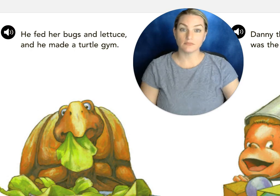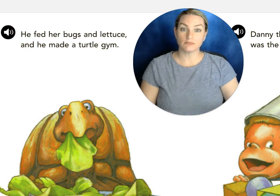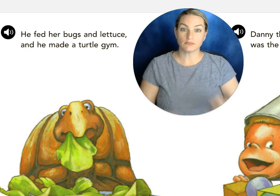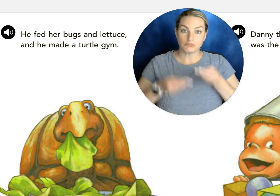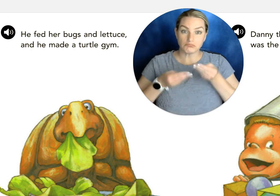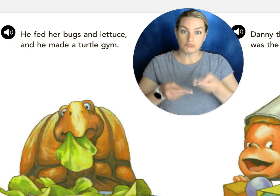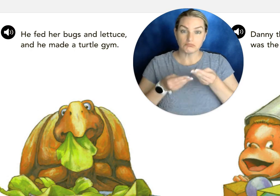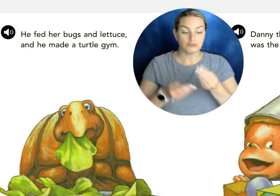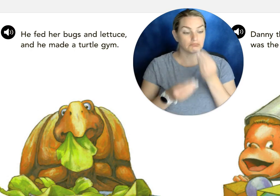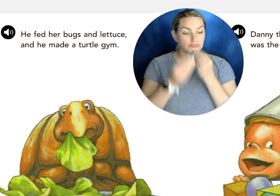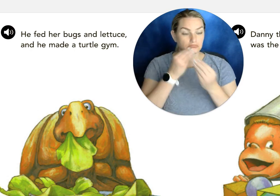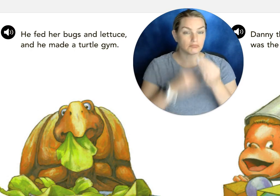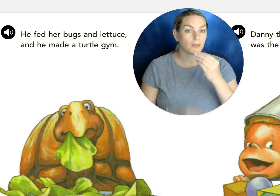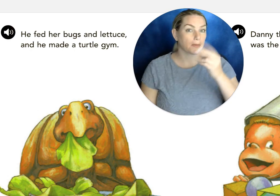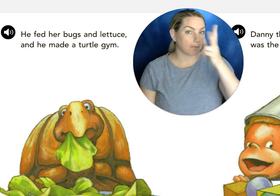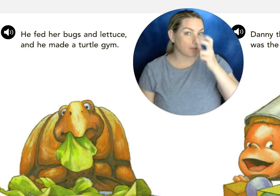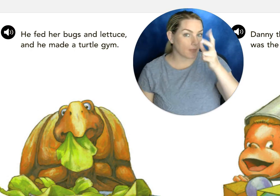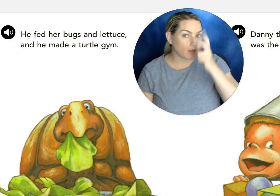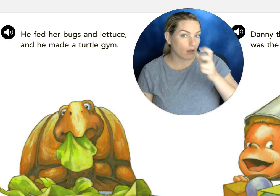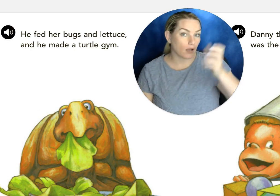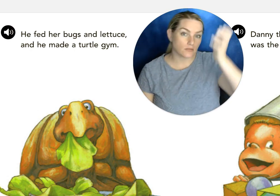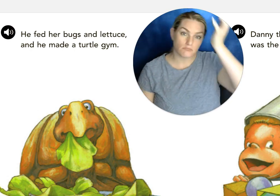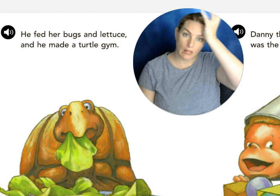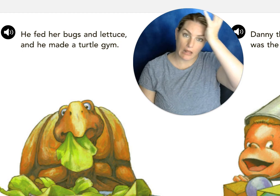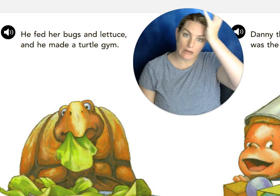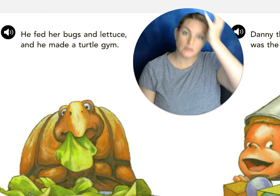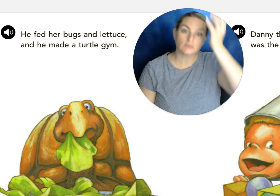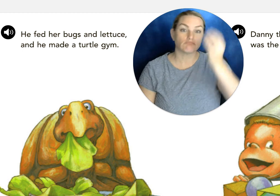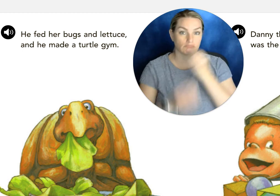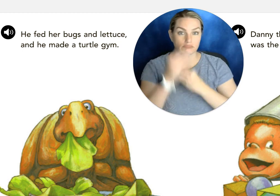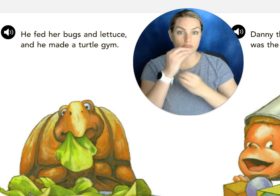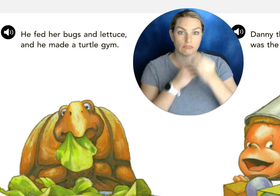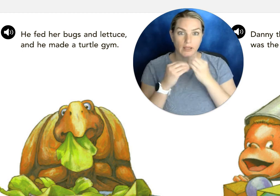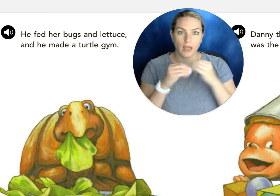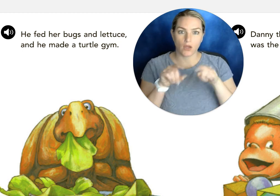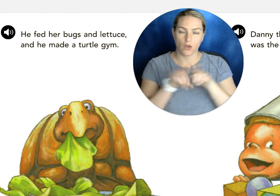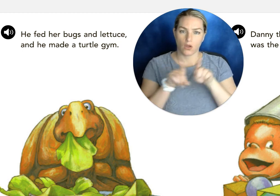He fed her bugs and lettuce, and he made a turtle gym.